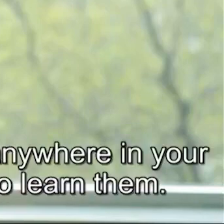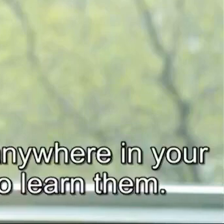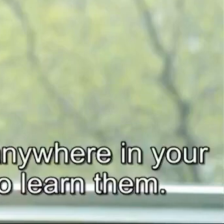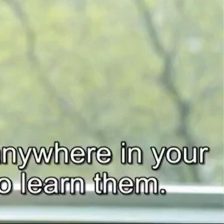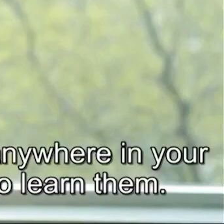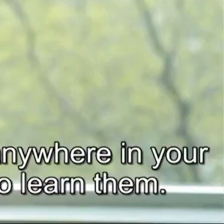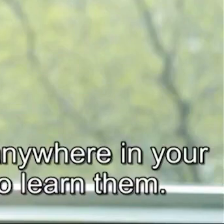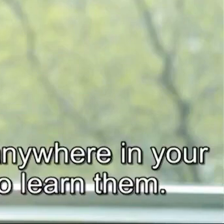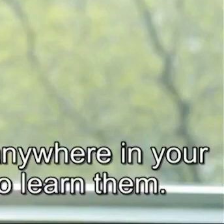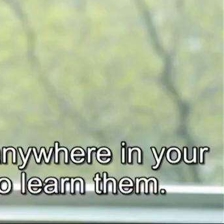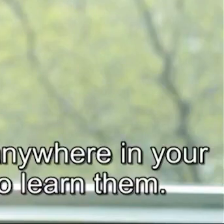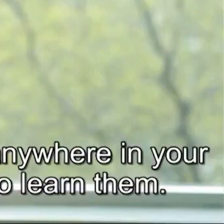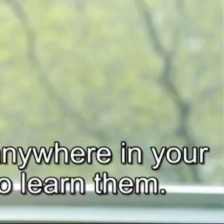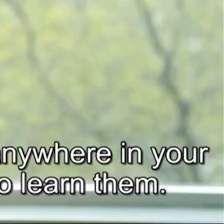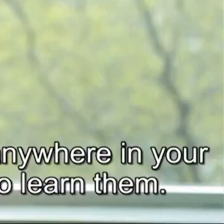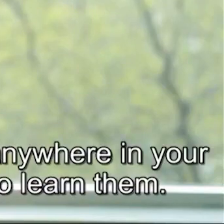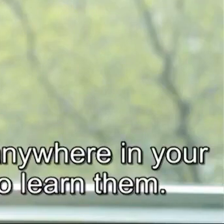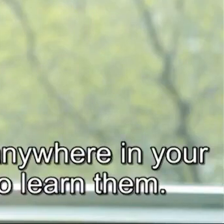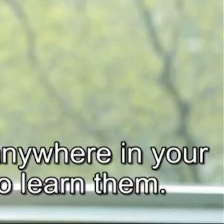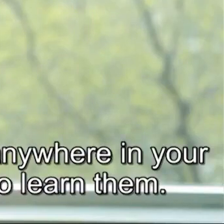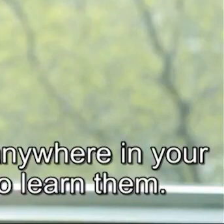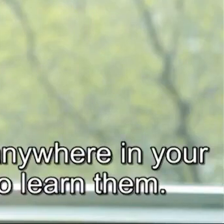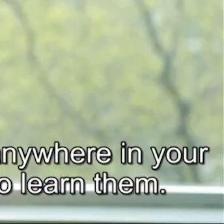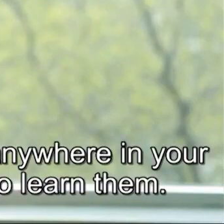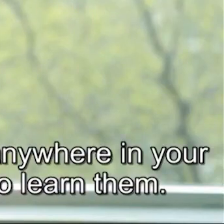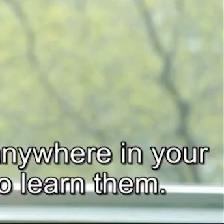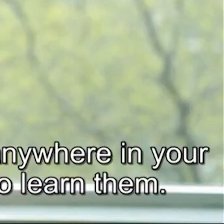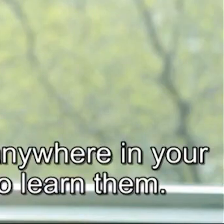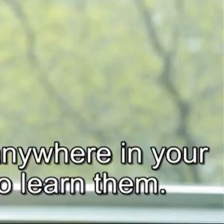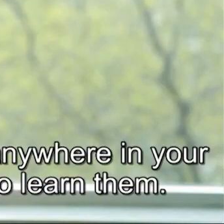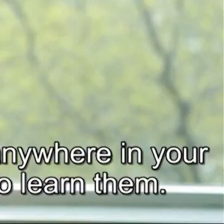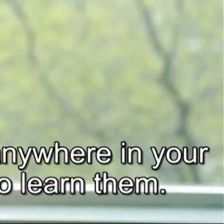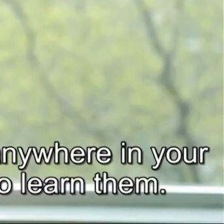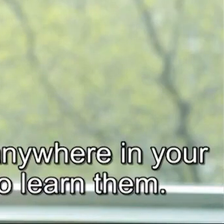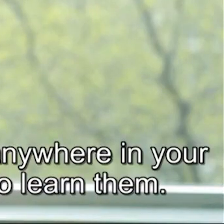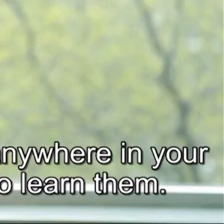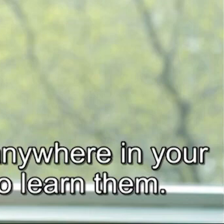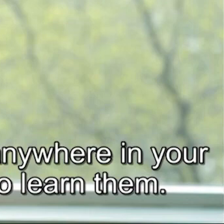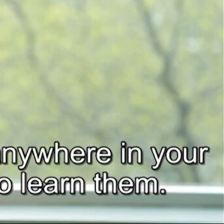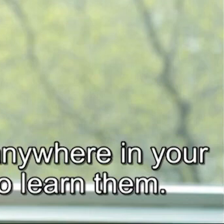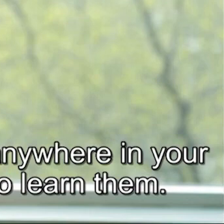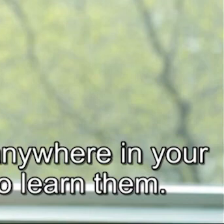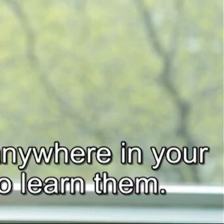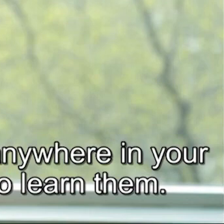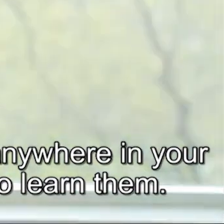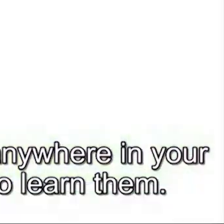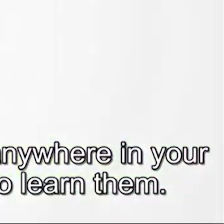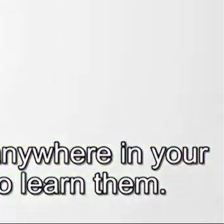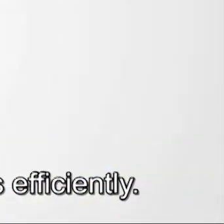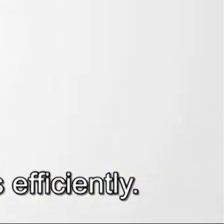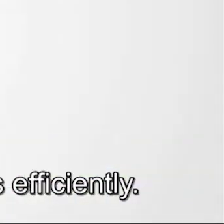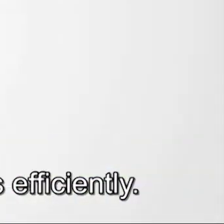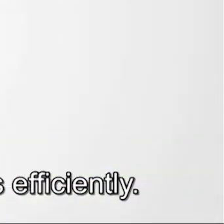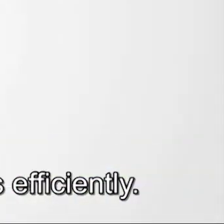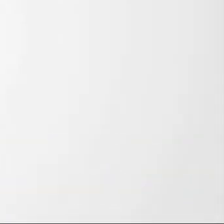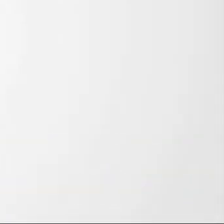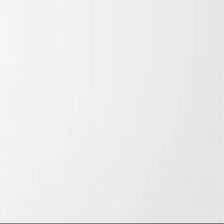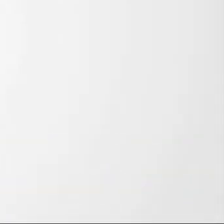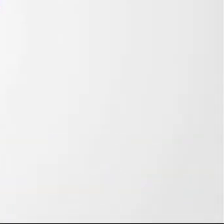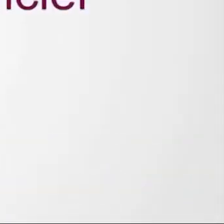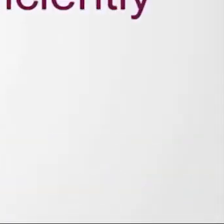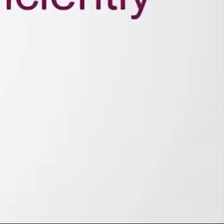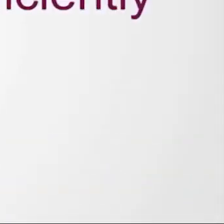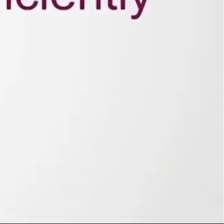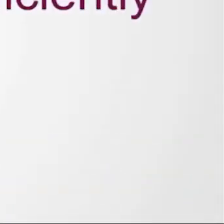to teach you skills that you can use anywhere in your life, and you don't need a university degree to learn them. This course is about